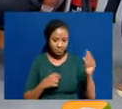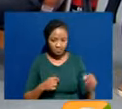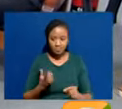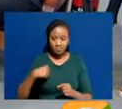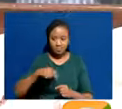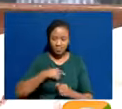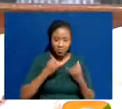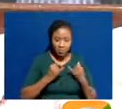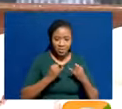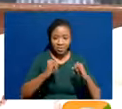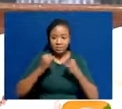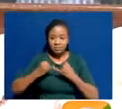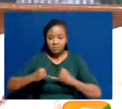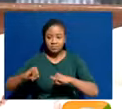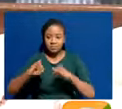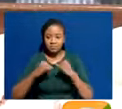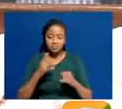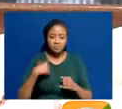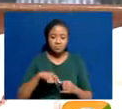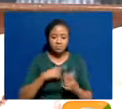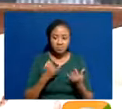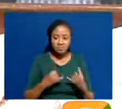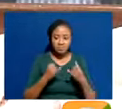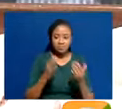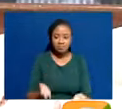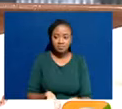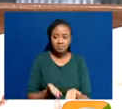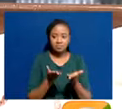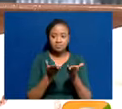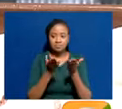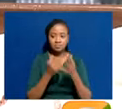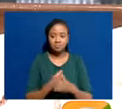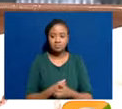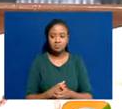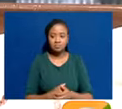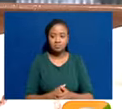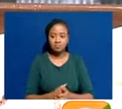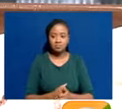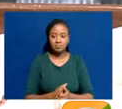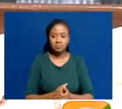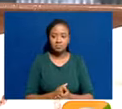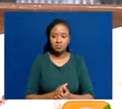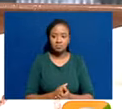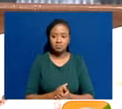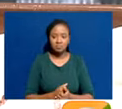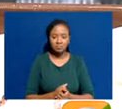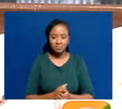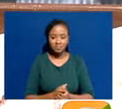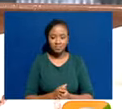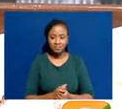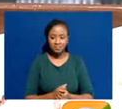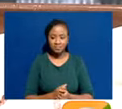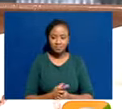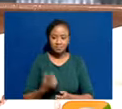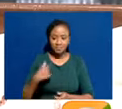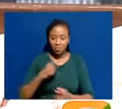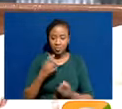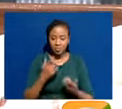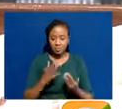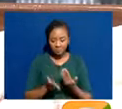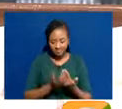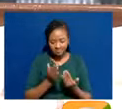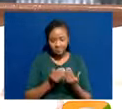Trying. We move you can't boil the ocean. My deputy governor loves saying that. Yeah, we can't boil the ocean. But we're making progress, and